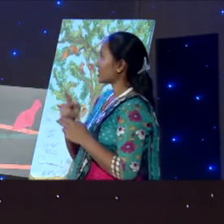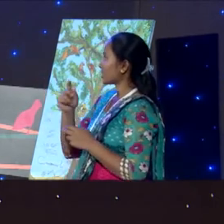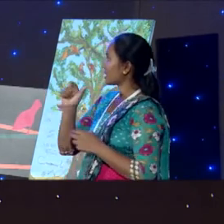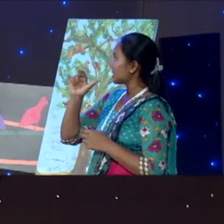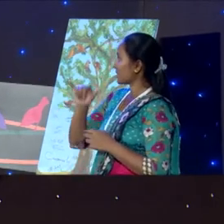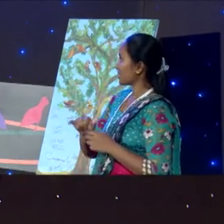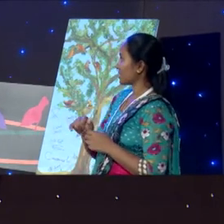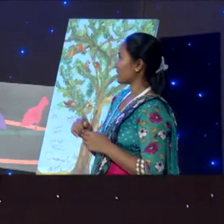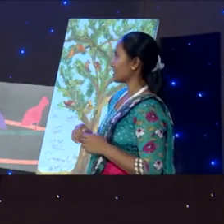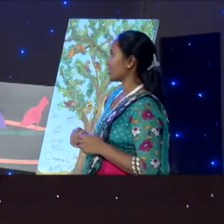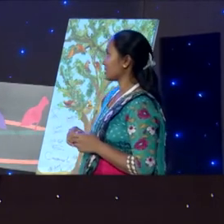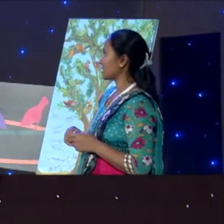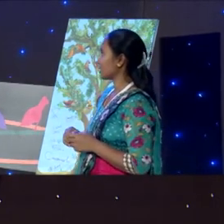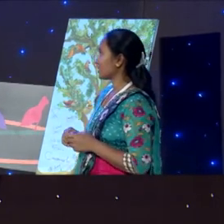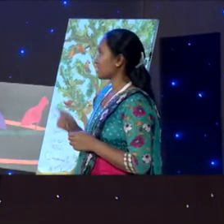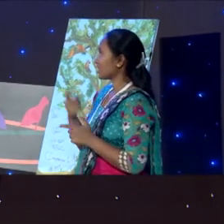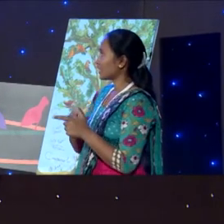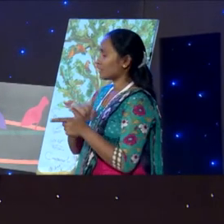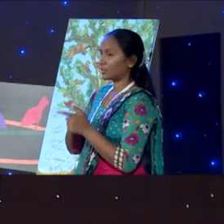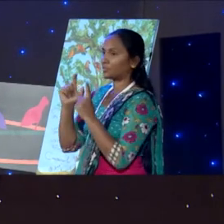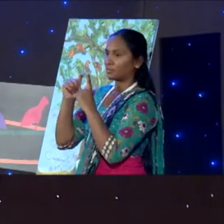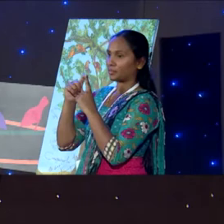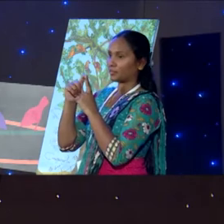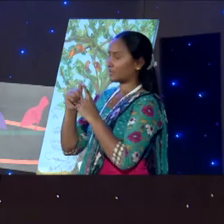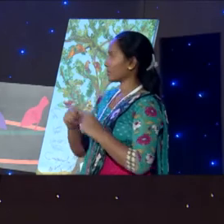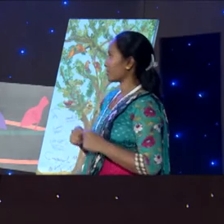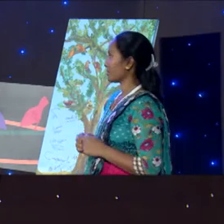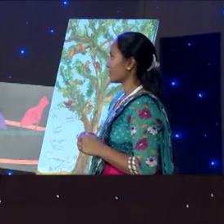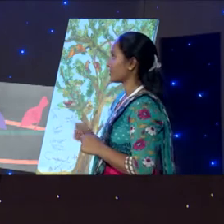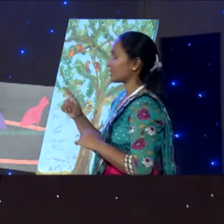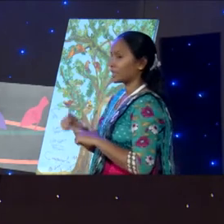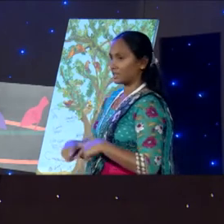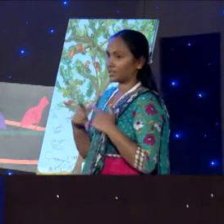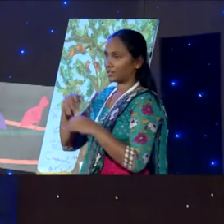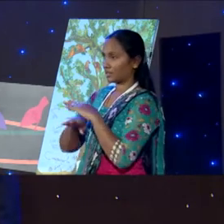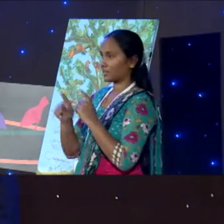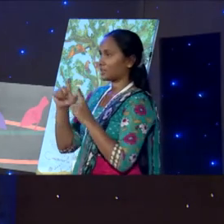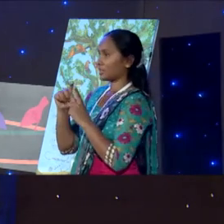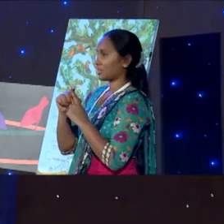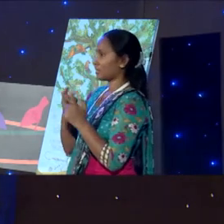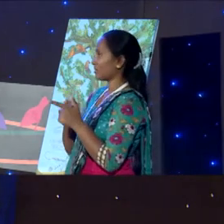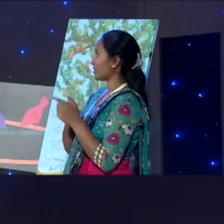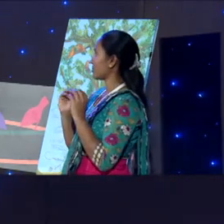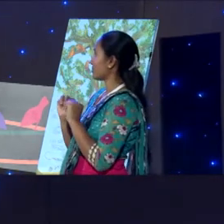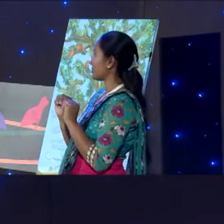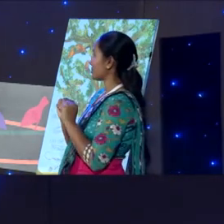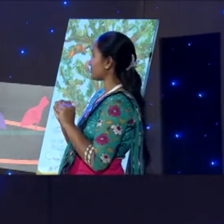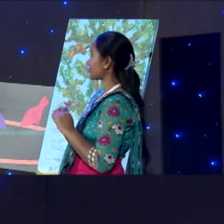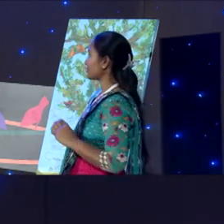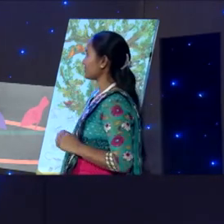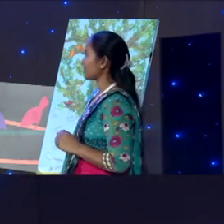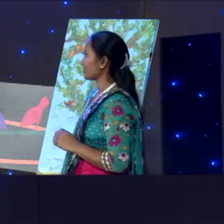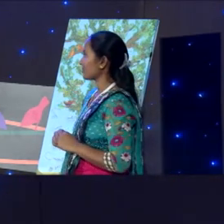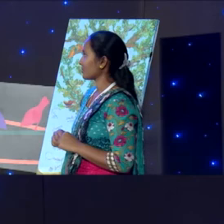Khona. I've come from Delhi. I live in Delhi right now, but I am from Mumbai. I've lived in